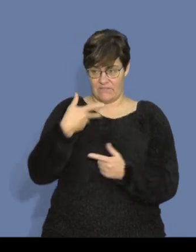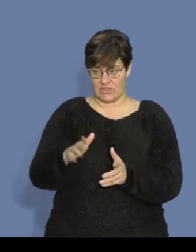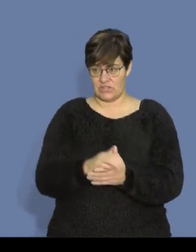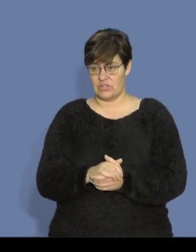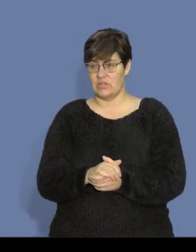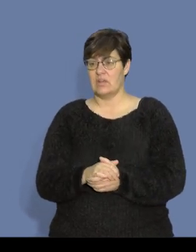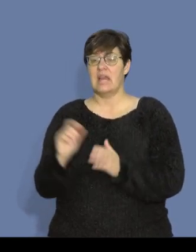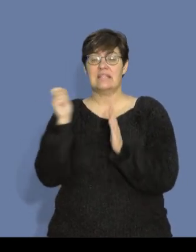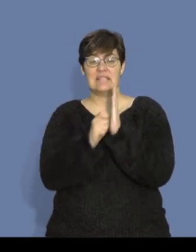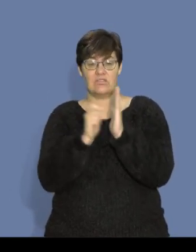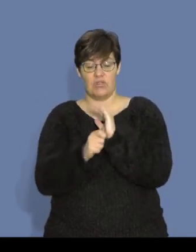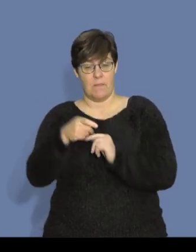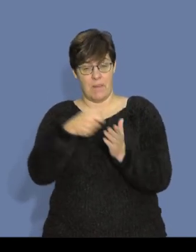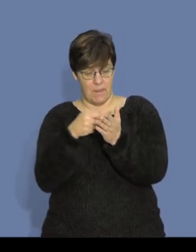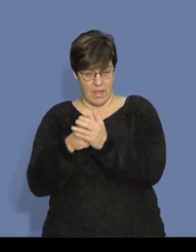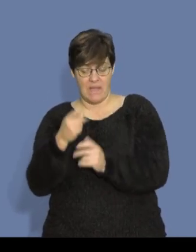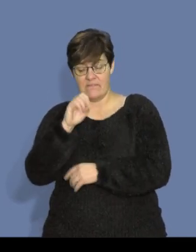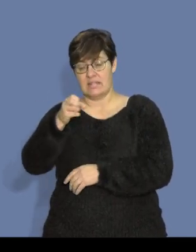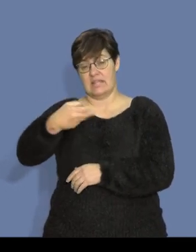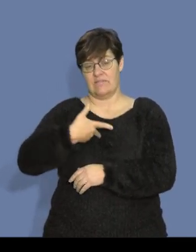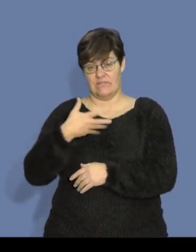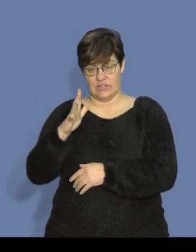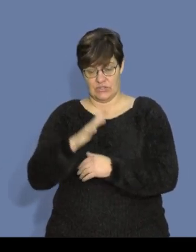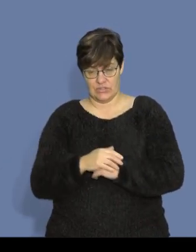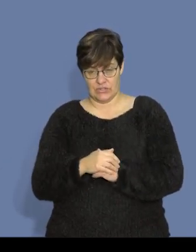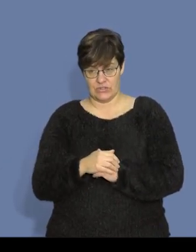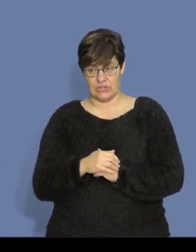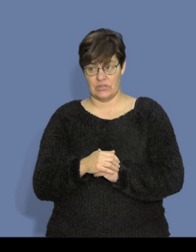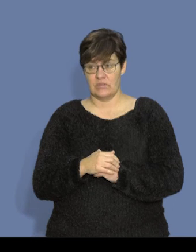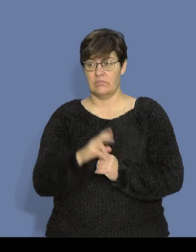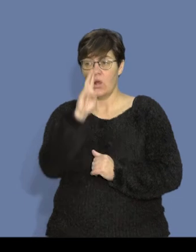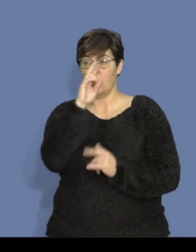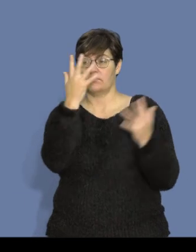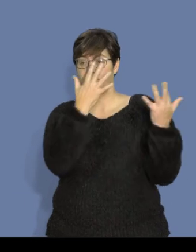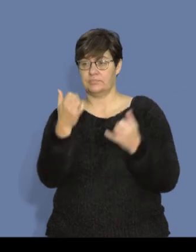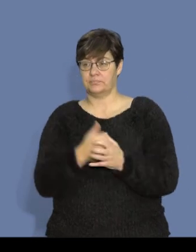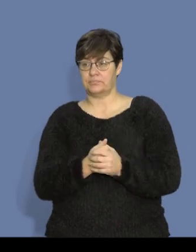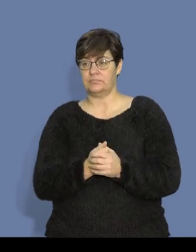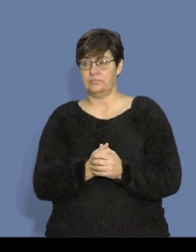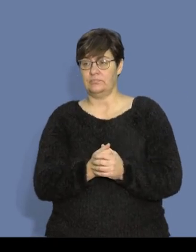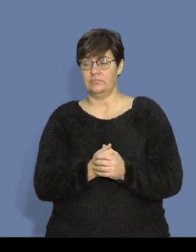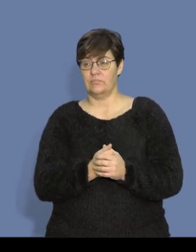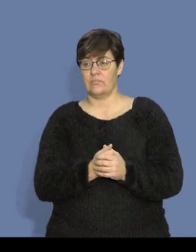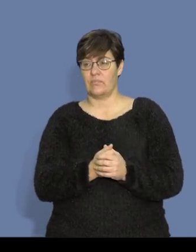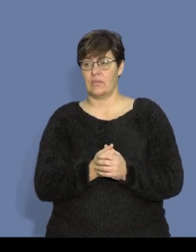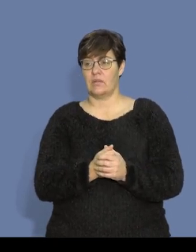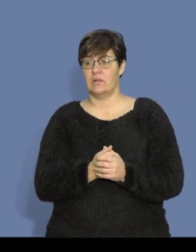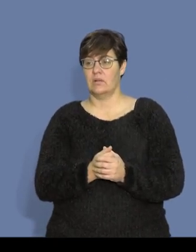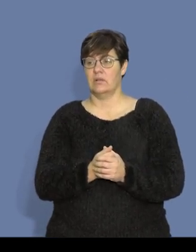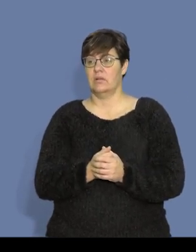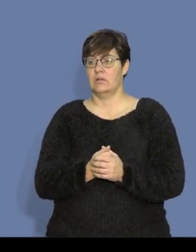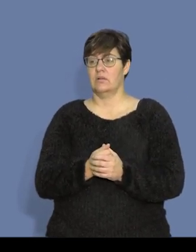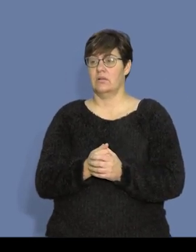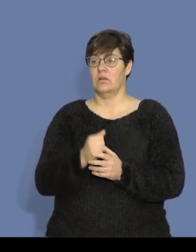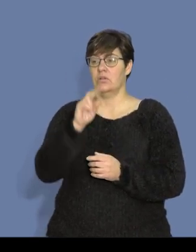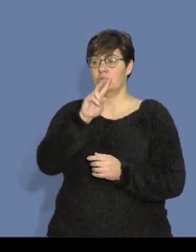your VAT amount is given to you. And your stationery purchase, the VAT amounts are given to you. Look at your calculation. It's a